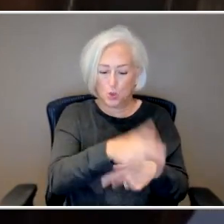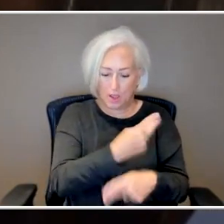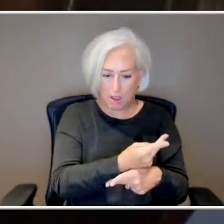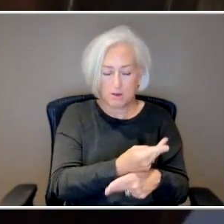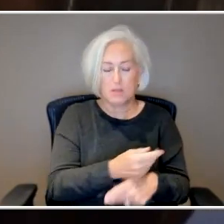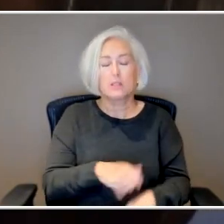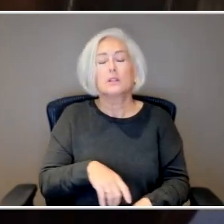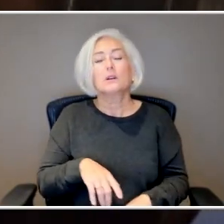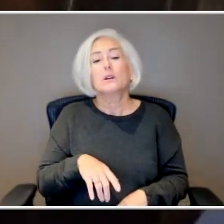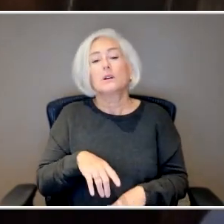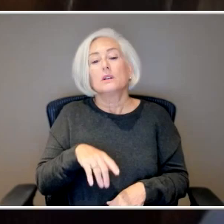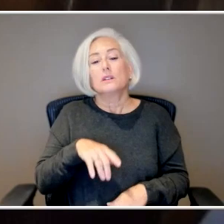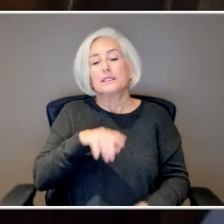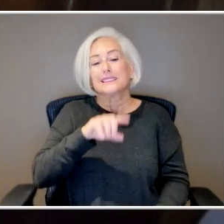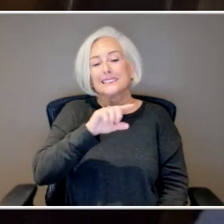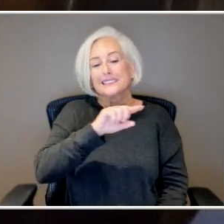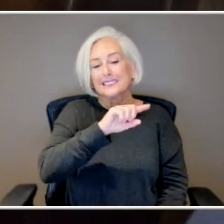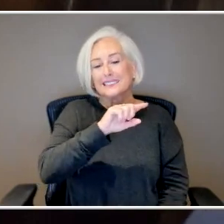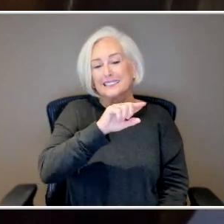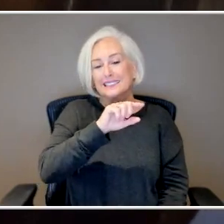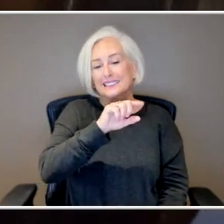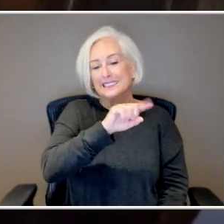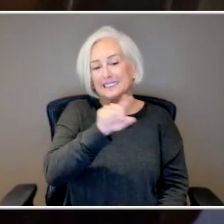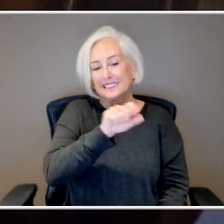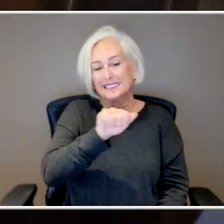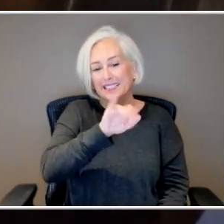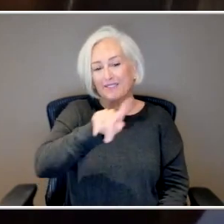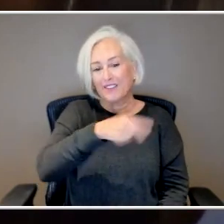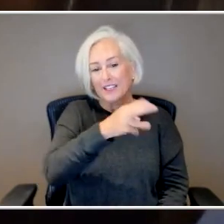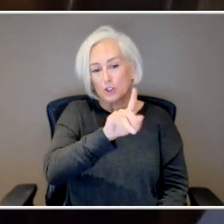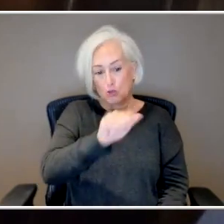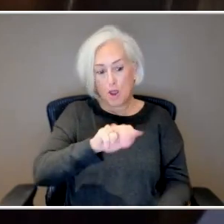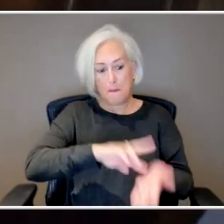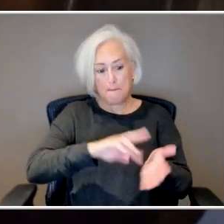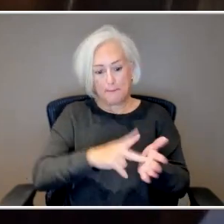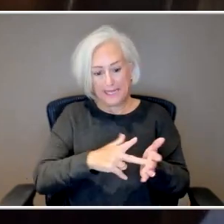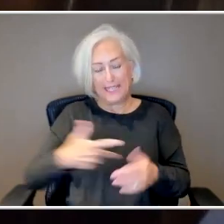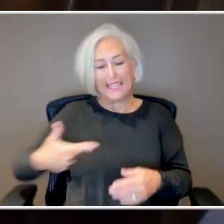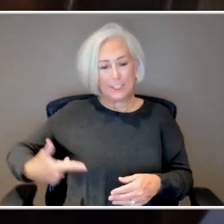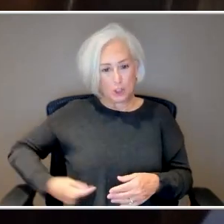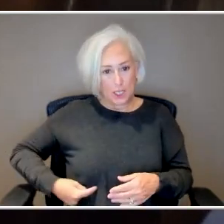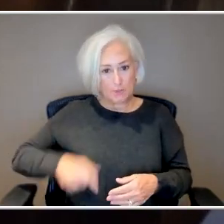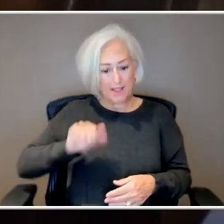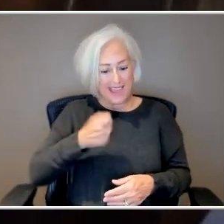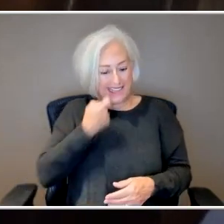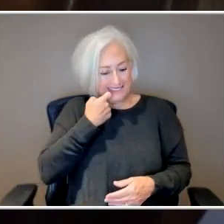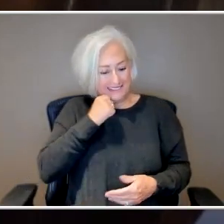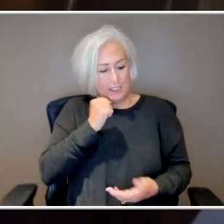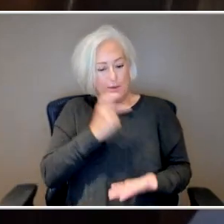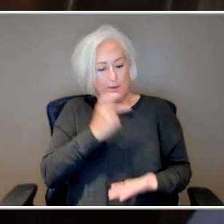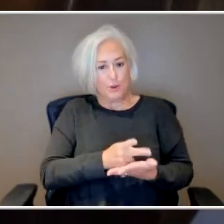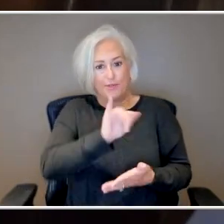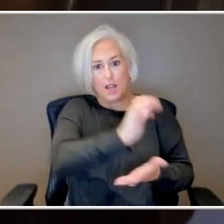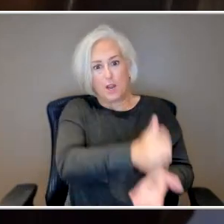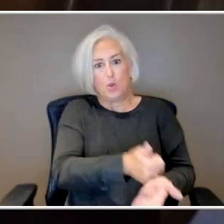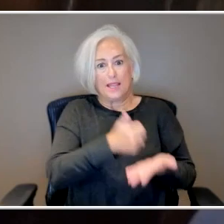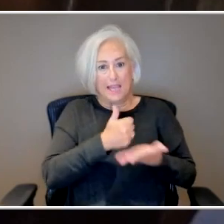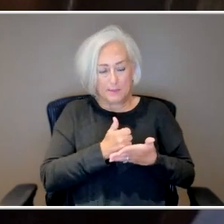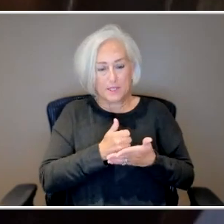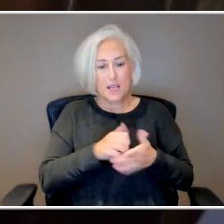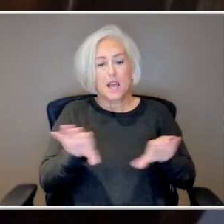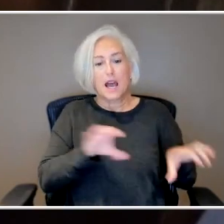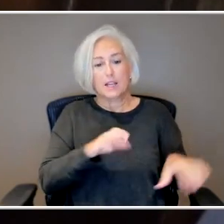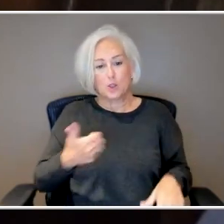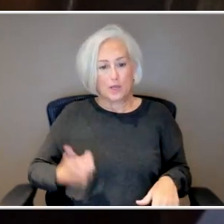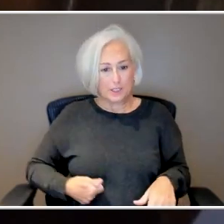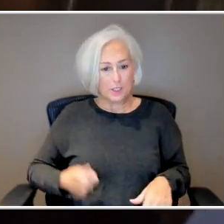the Zymfentra, which is an injectable. So that just got approved by the FDA, and that has been really helpful. I give my own injections